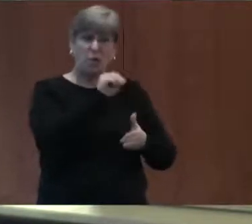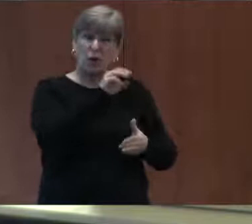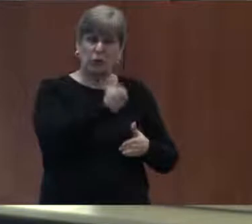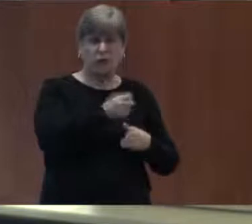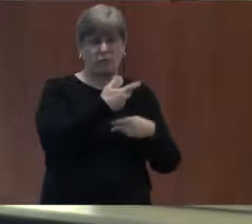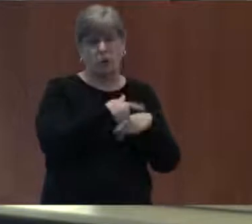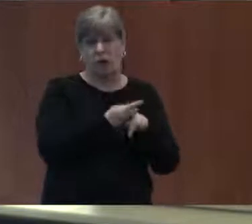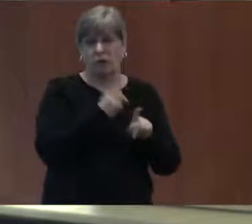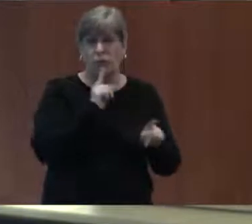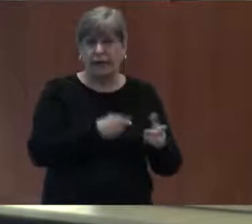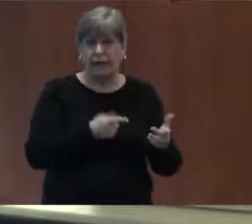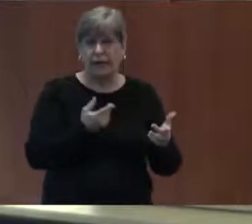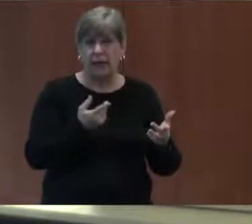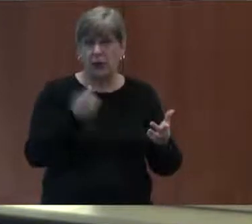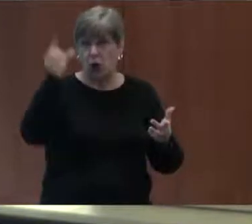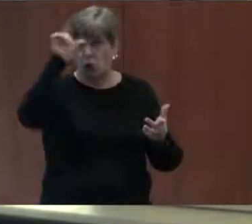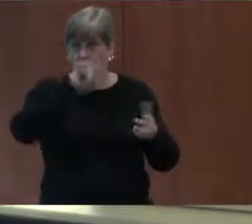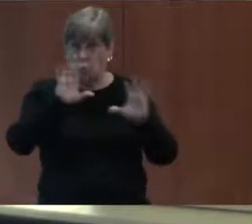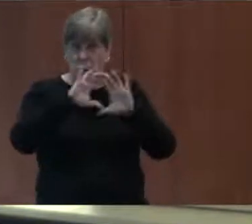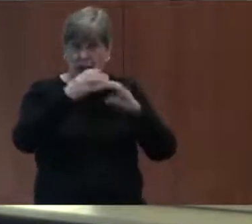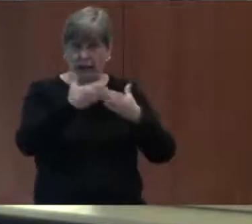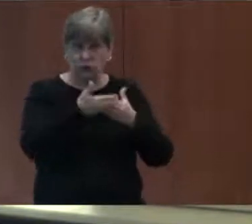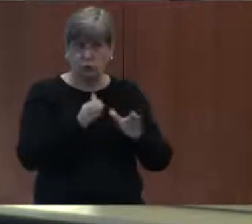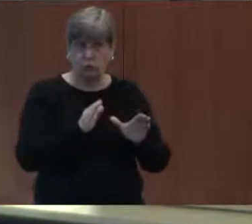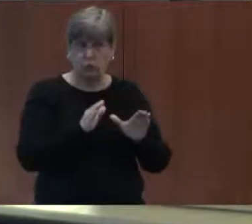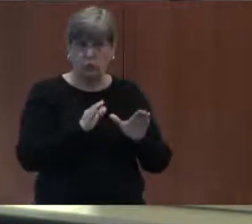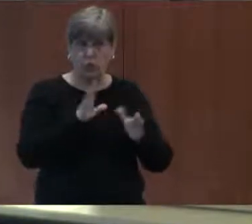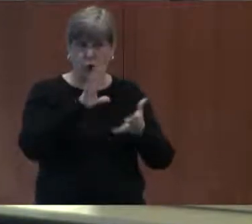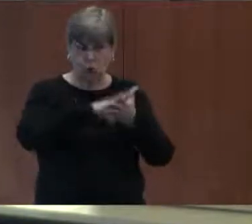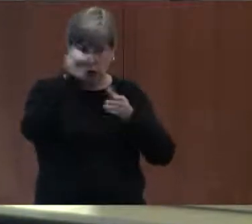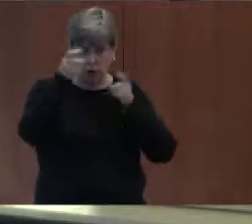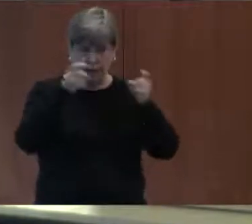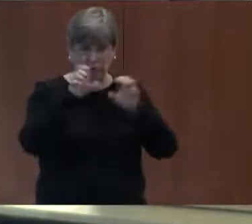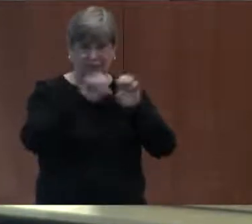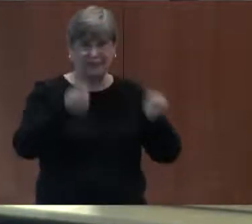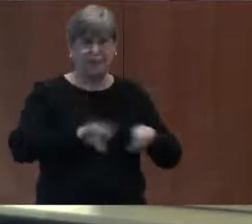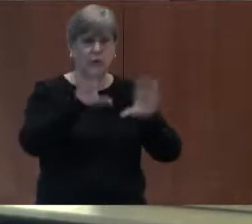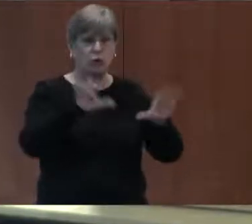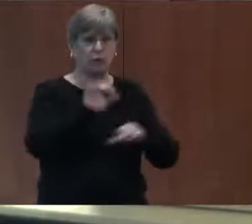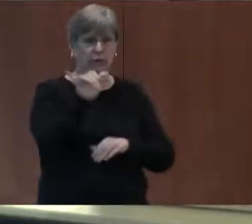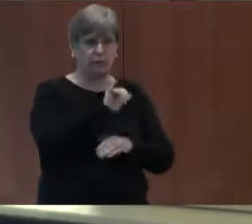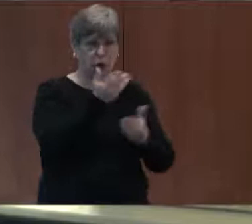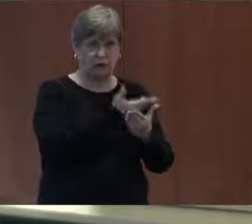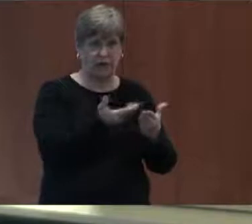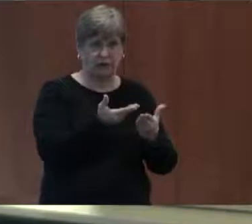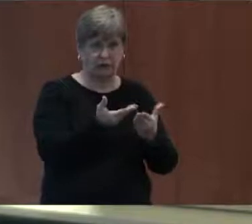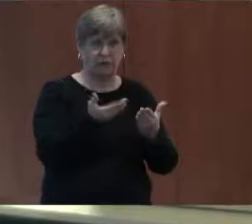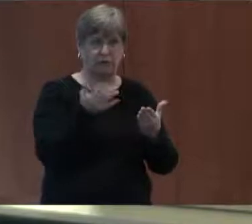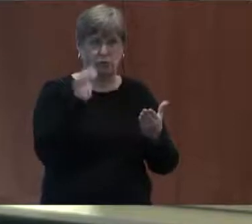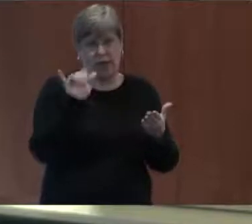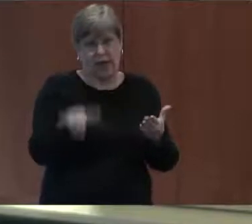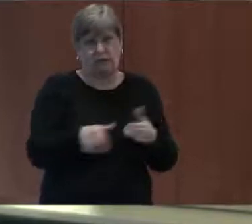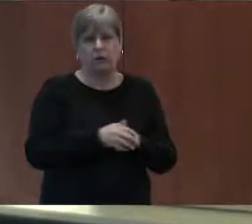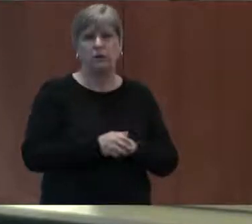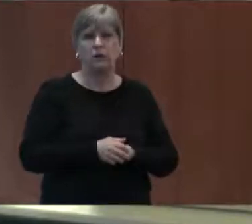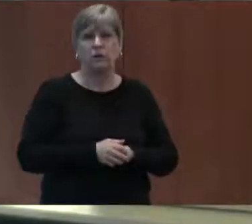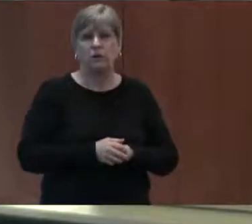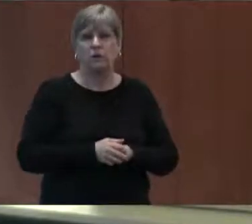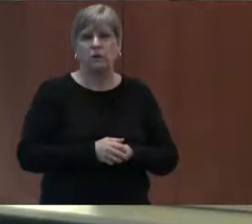products. The Google Classroom, there are learning management systems that do similar things to that.